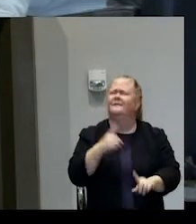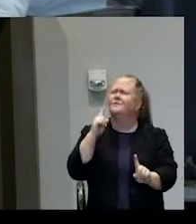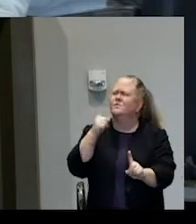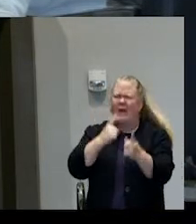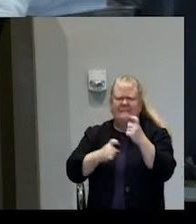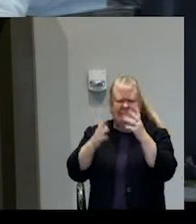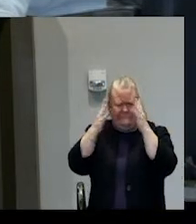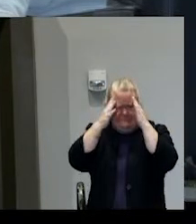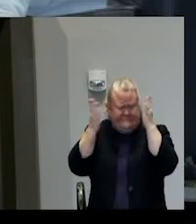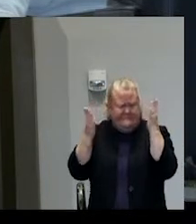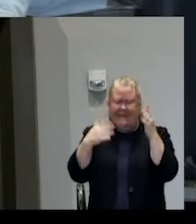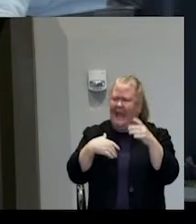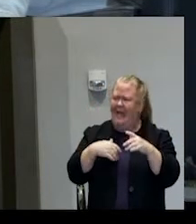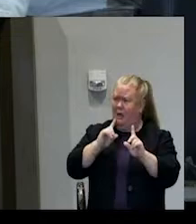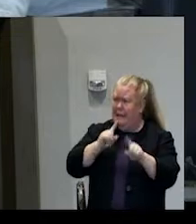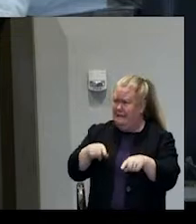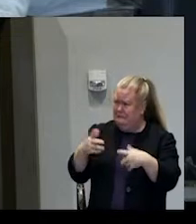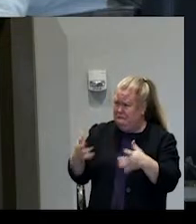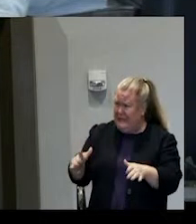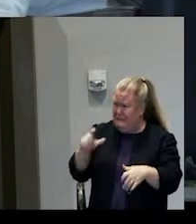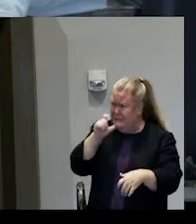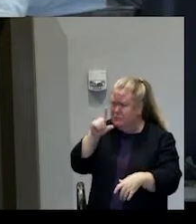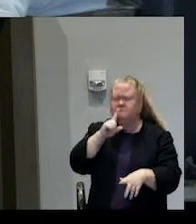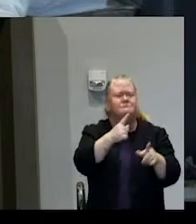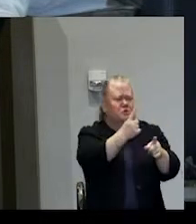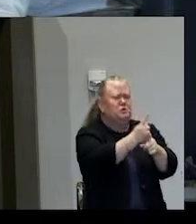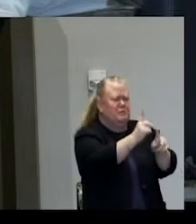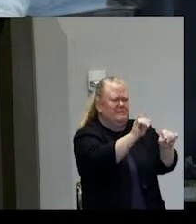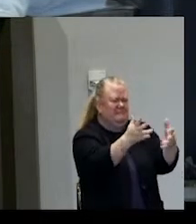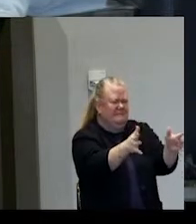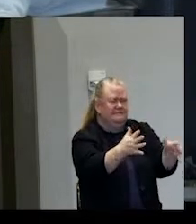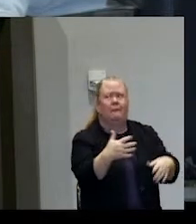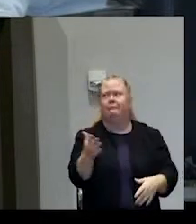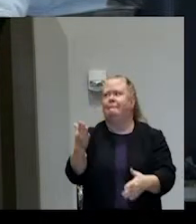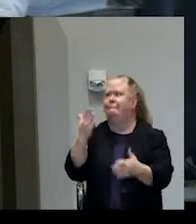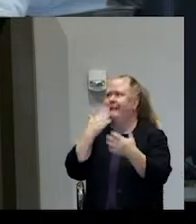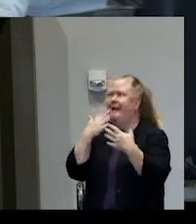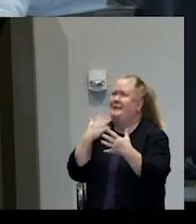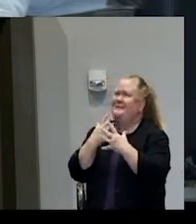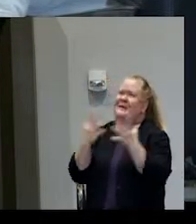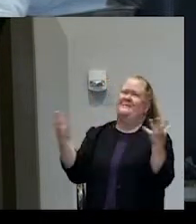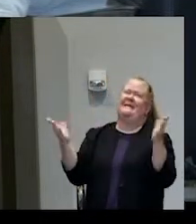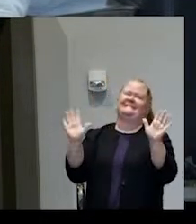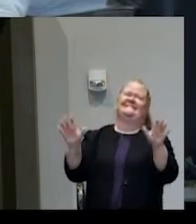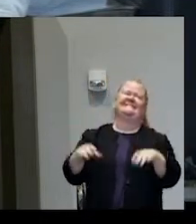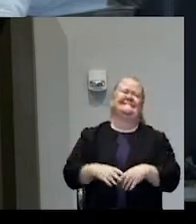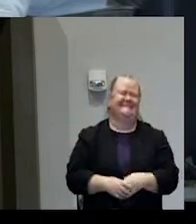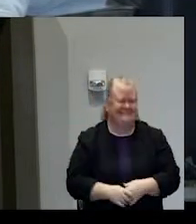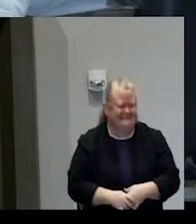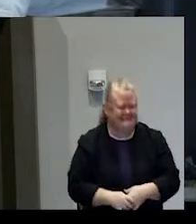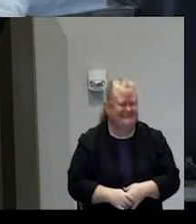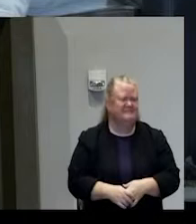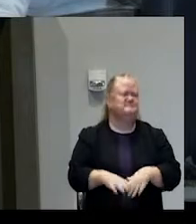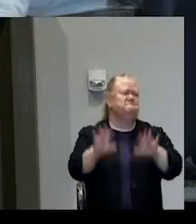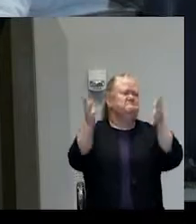question, and I was trying to answer it. You did a good job. Thank you. Thank you very much, Rick. Am